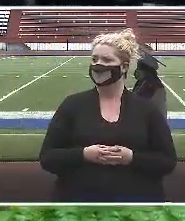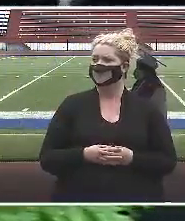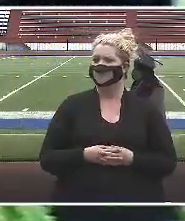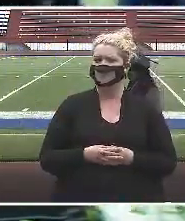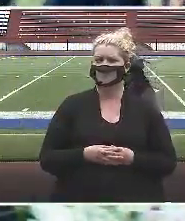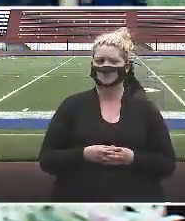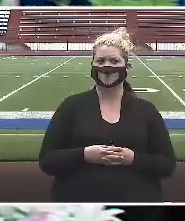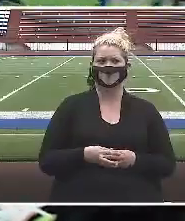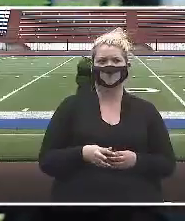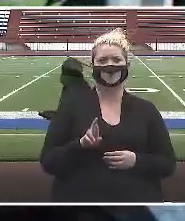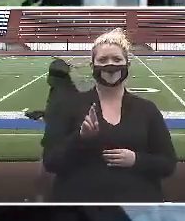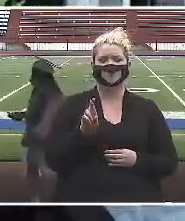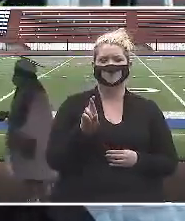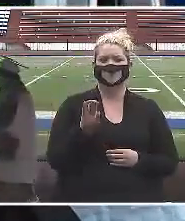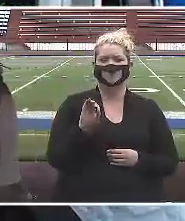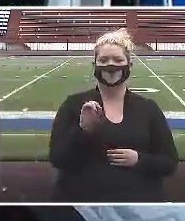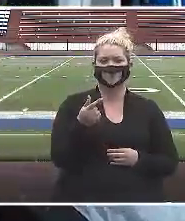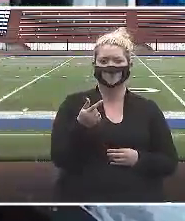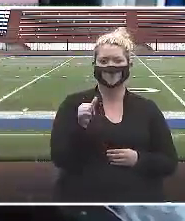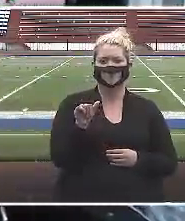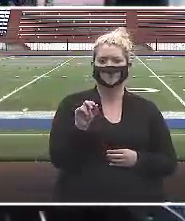Logan Kirby.